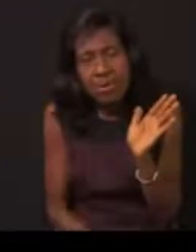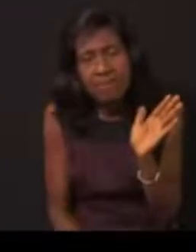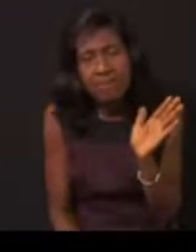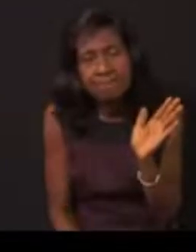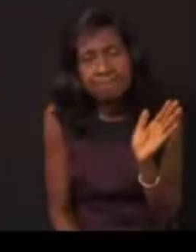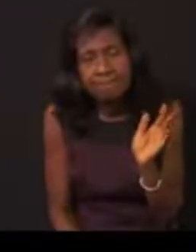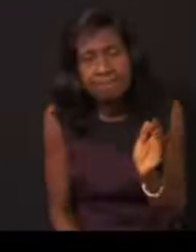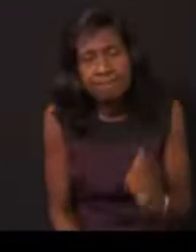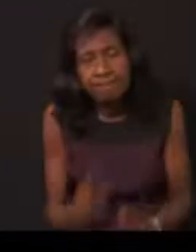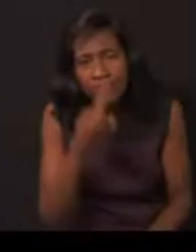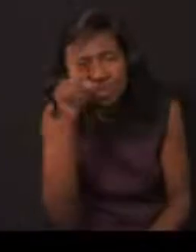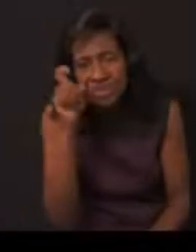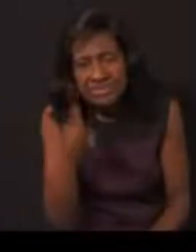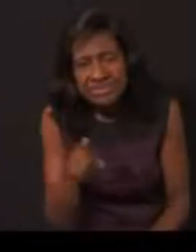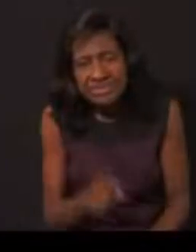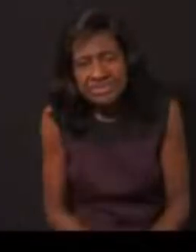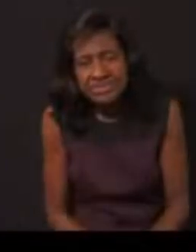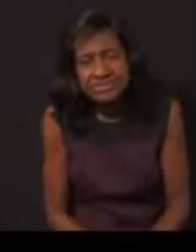Could you hear me?